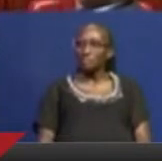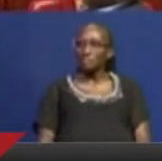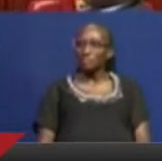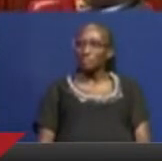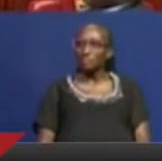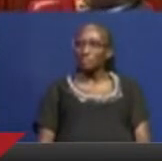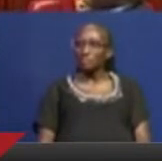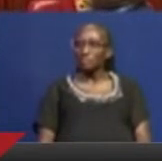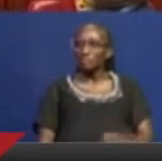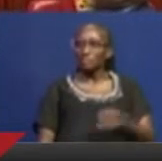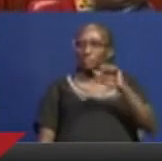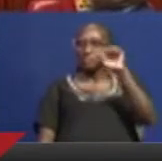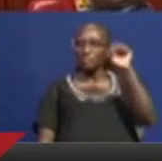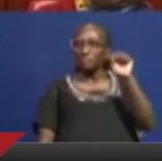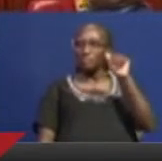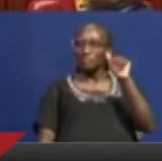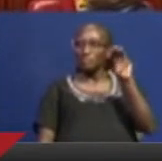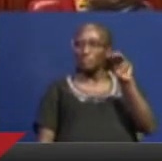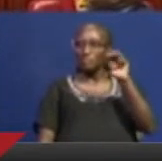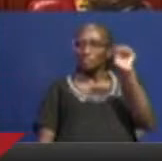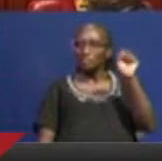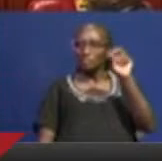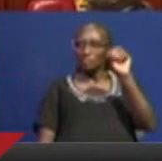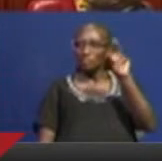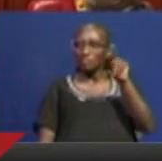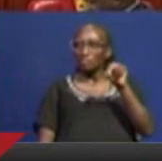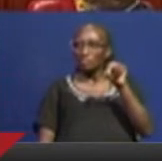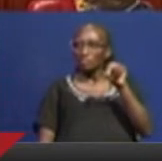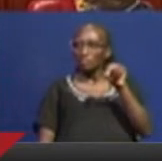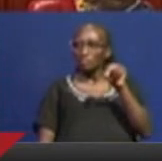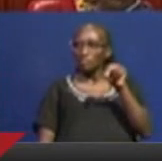Kiharu Samson Dindi Nyoro.